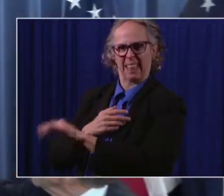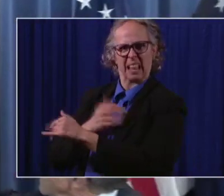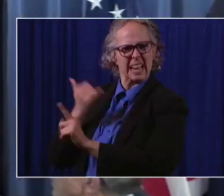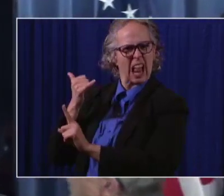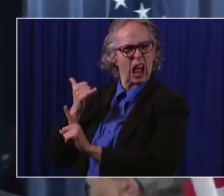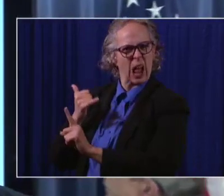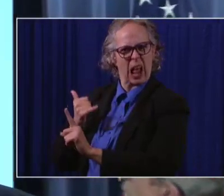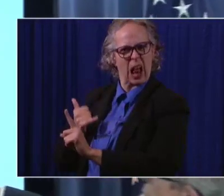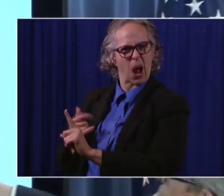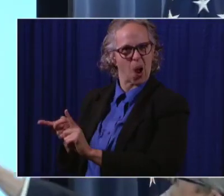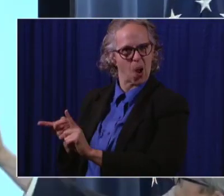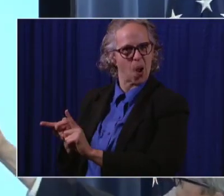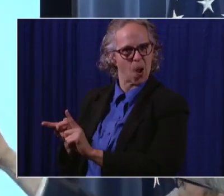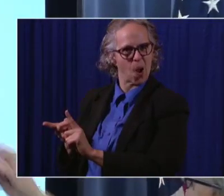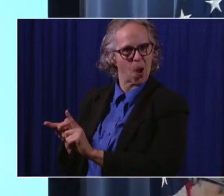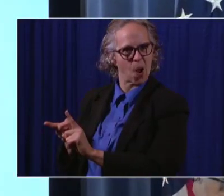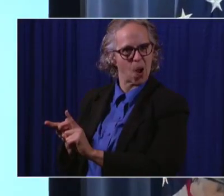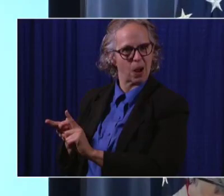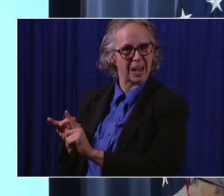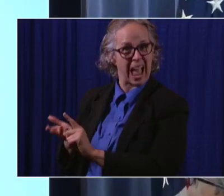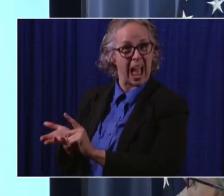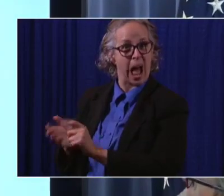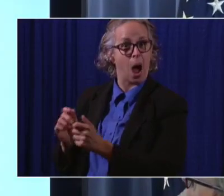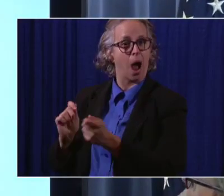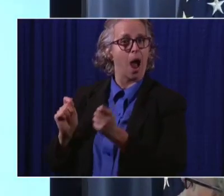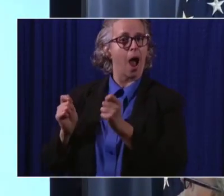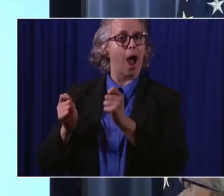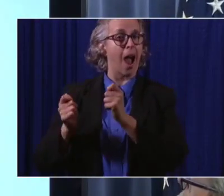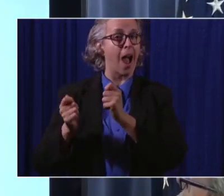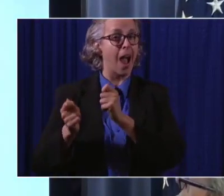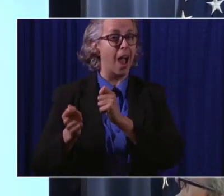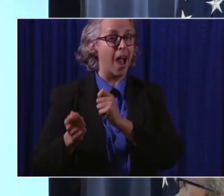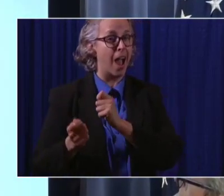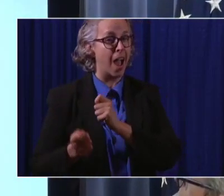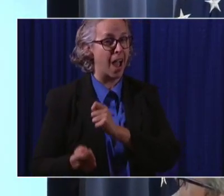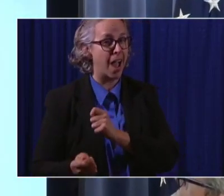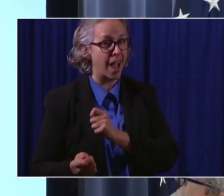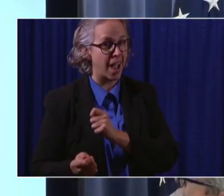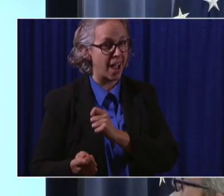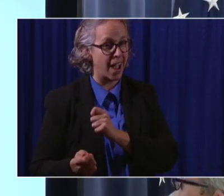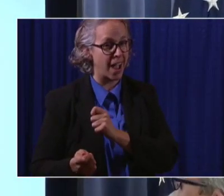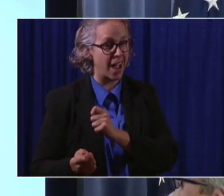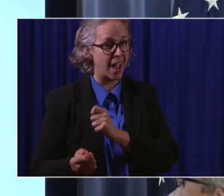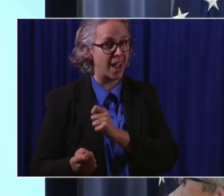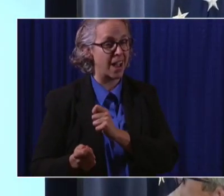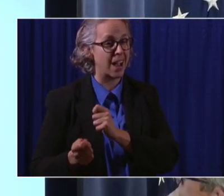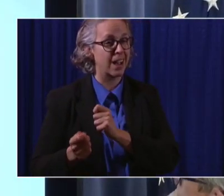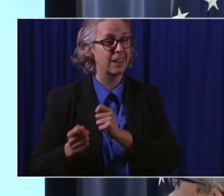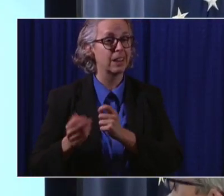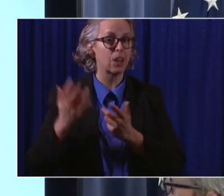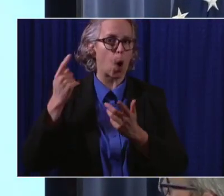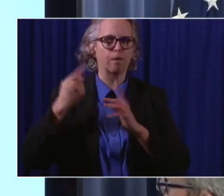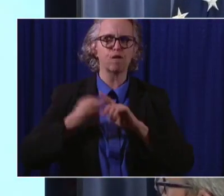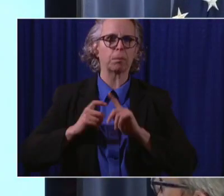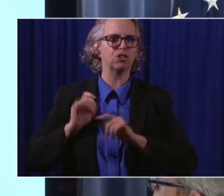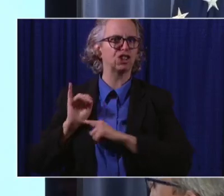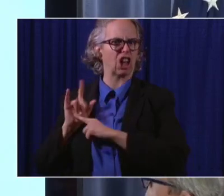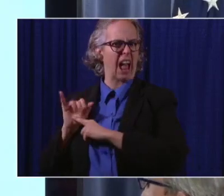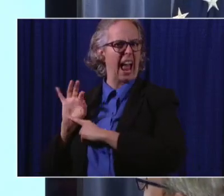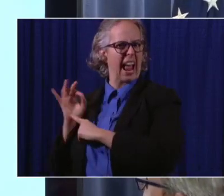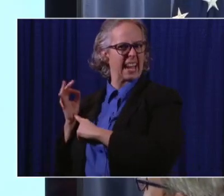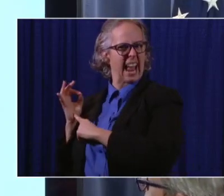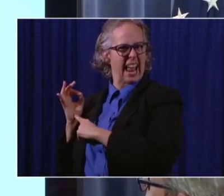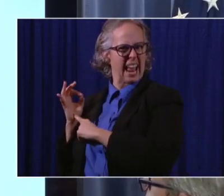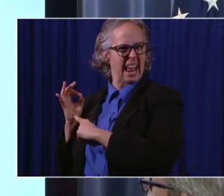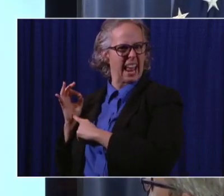reds. All right, let's go to the next one, Eric, on July 9th. Again, you'll see a